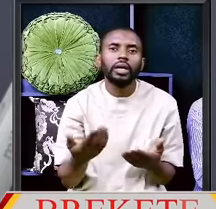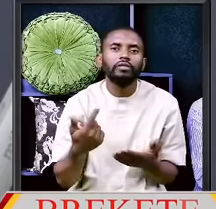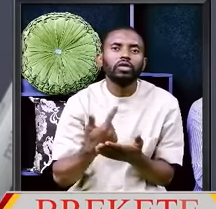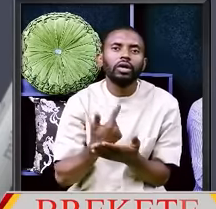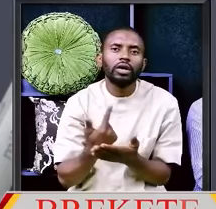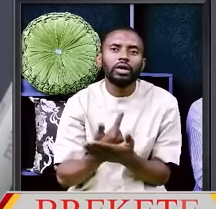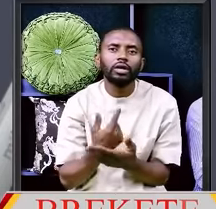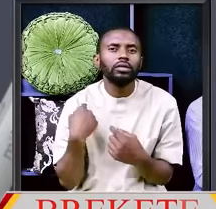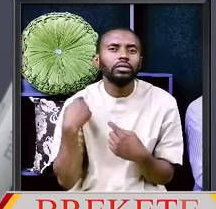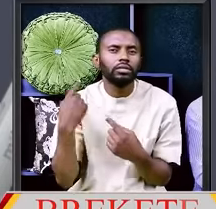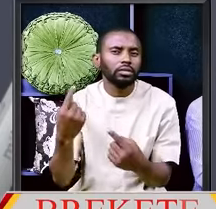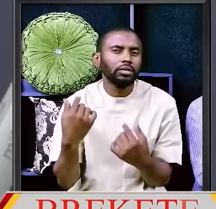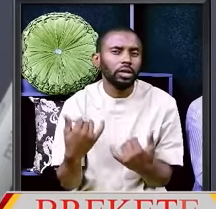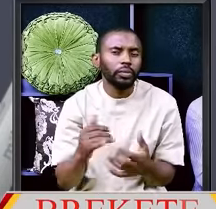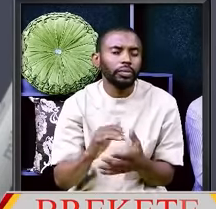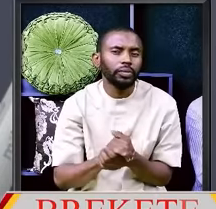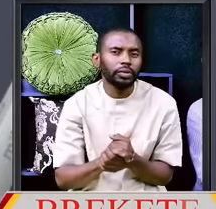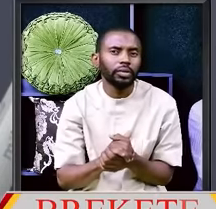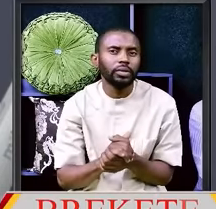some time now.